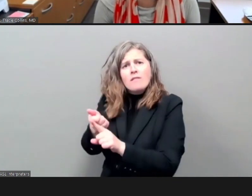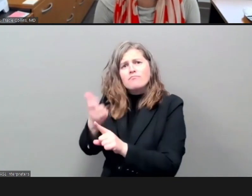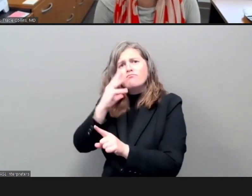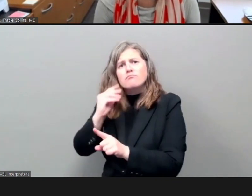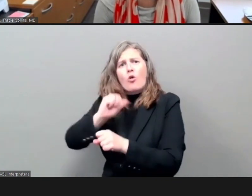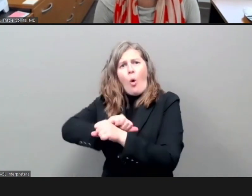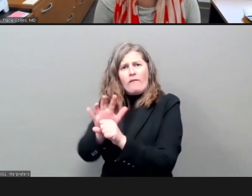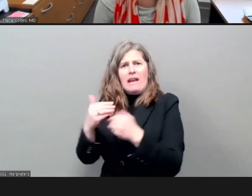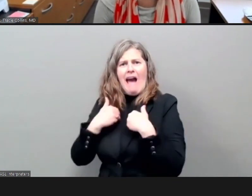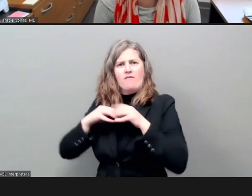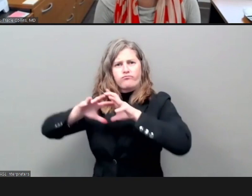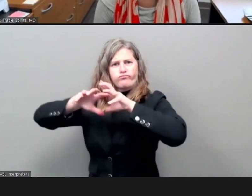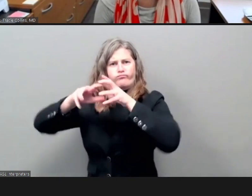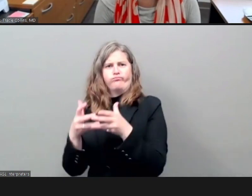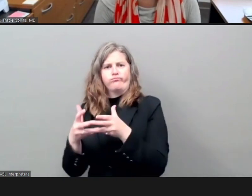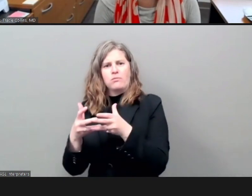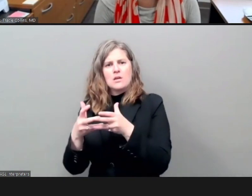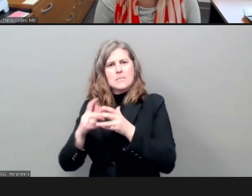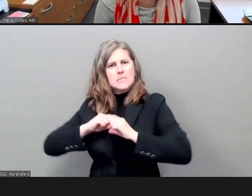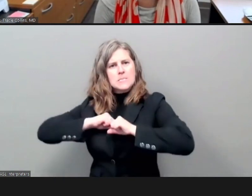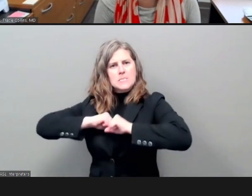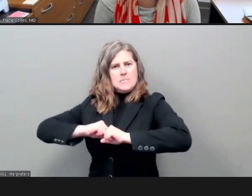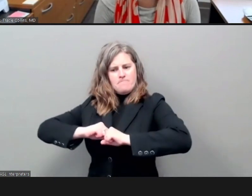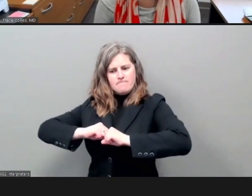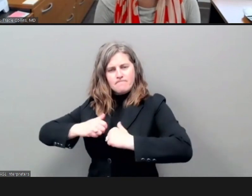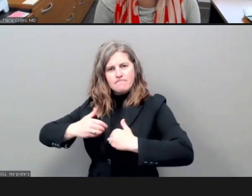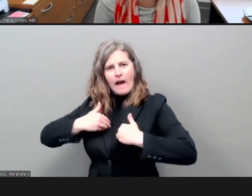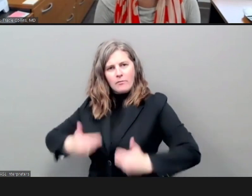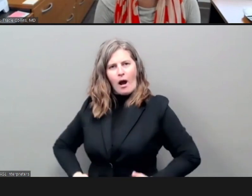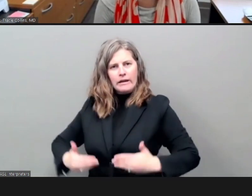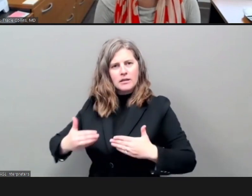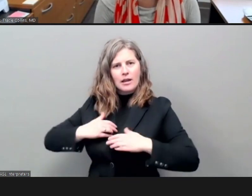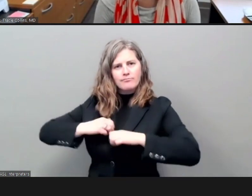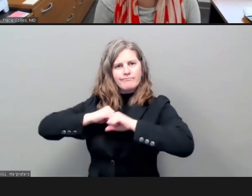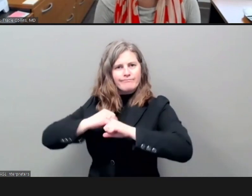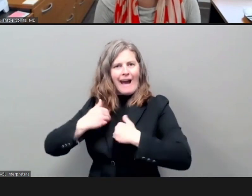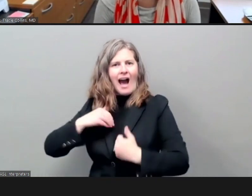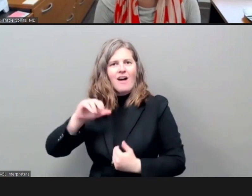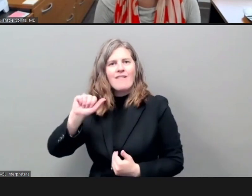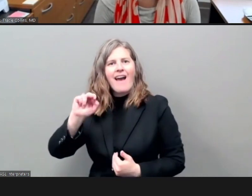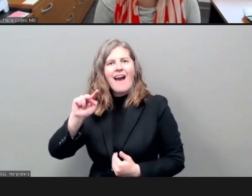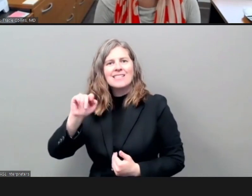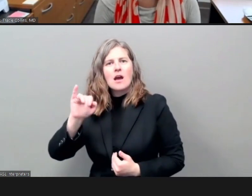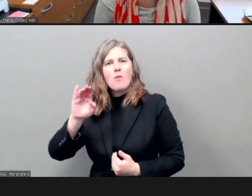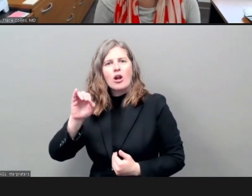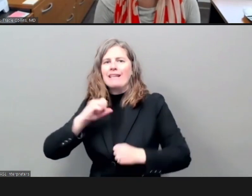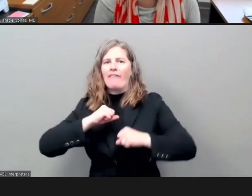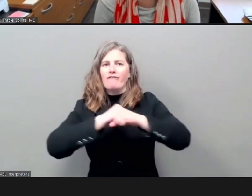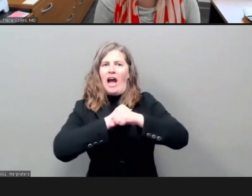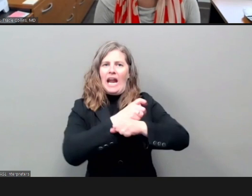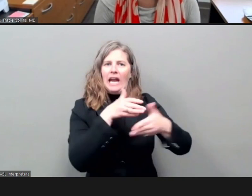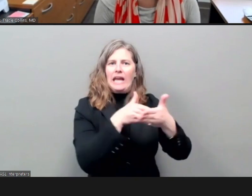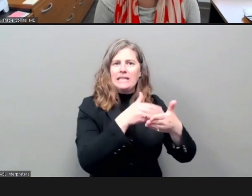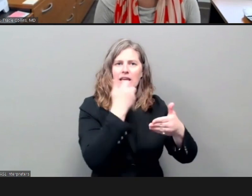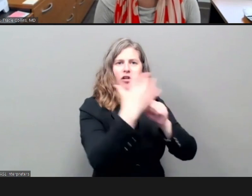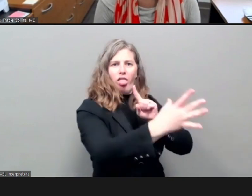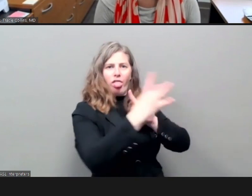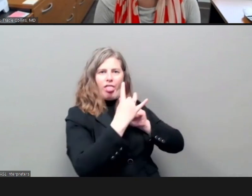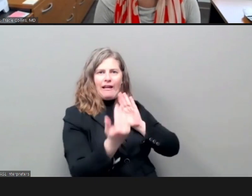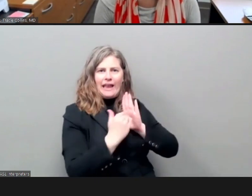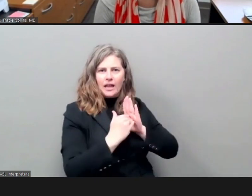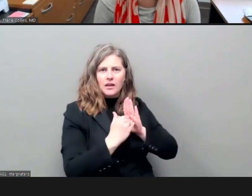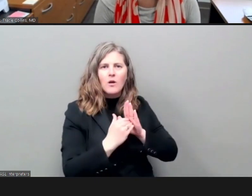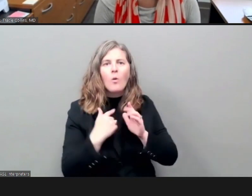they've conferred, by virtue of having COVID, they have antibodies, they are also have some immunity. We create